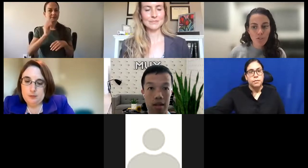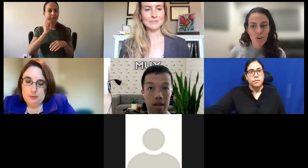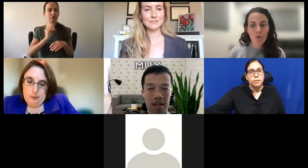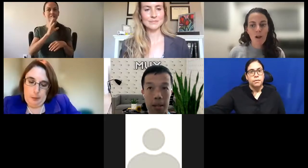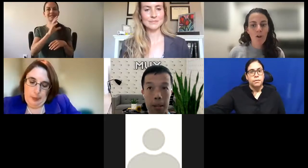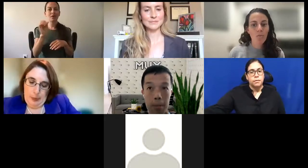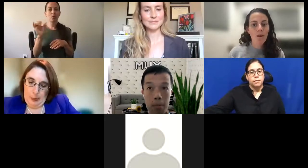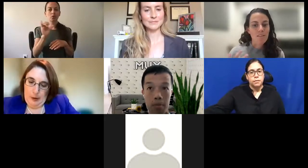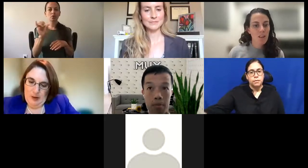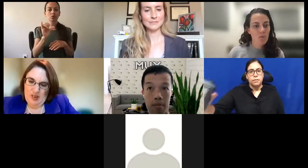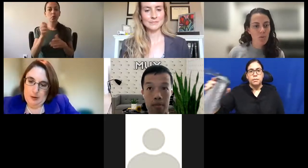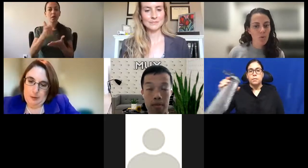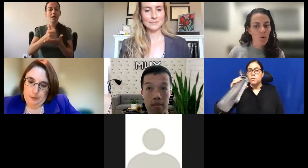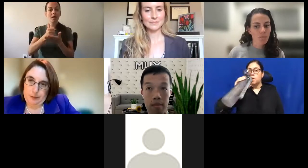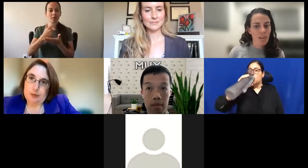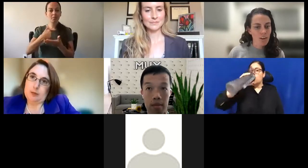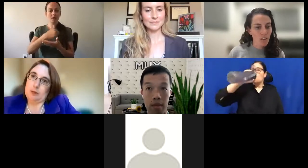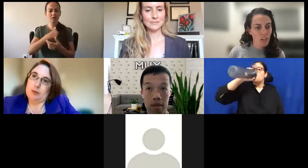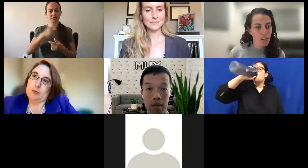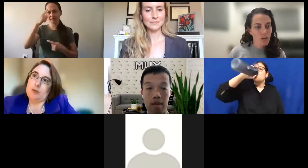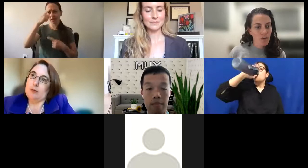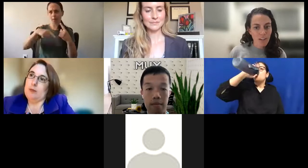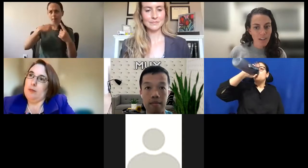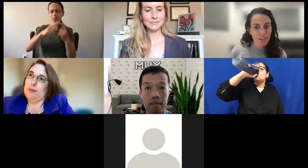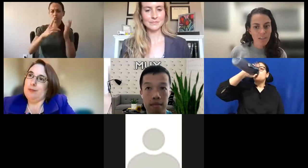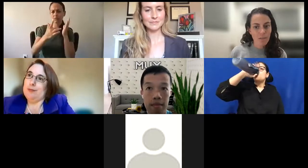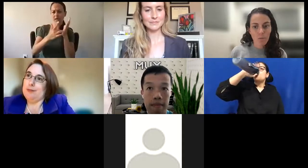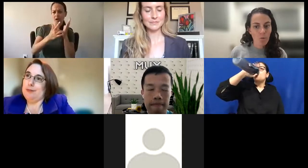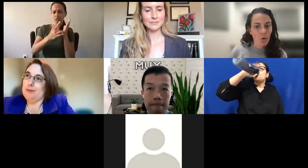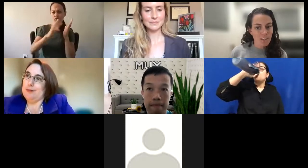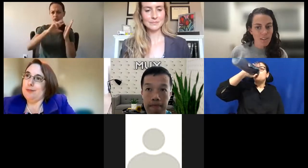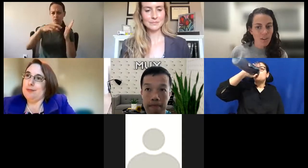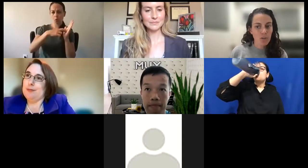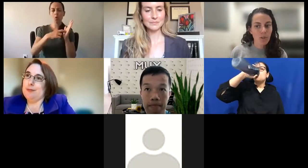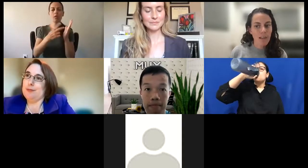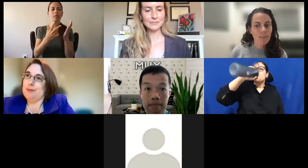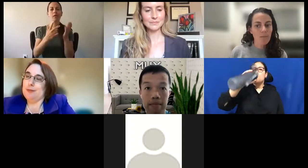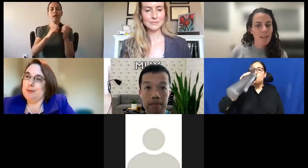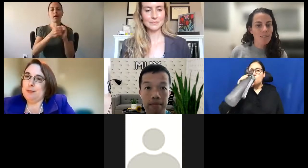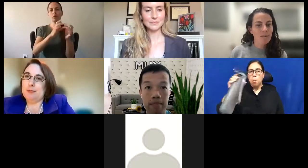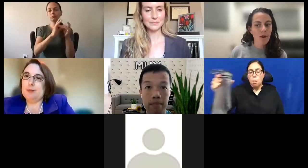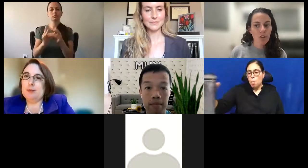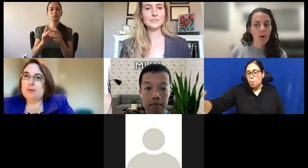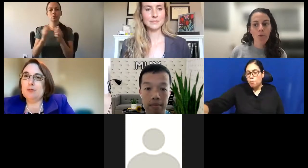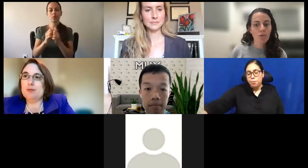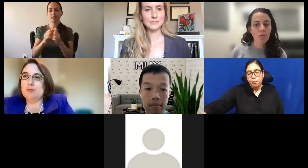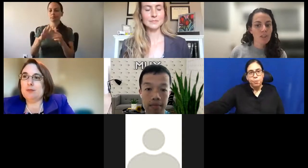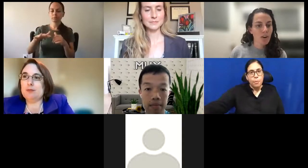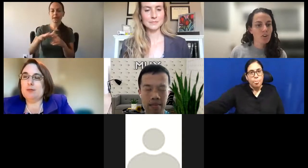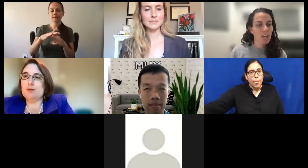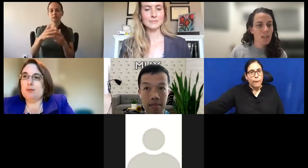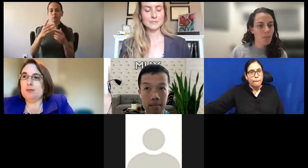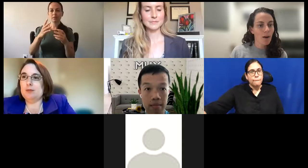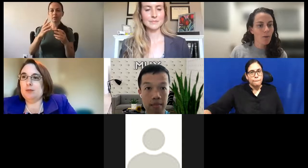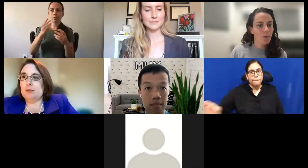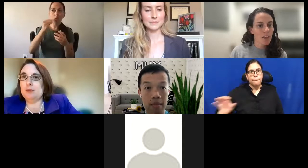and also help us think through the role of technology. What role can technology play in this space? How should borrowers and